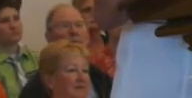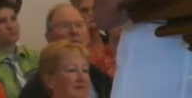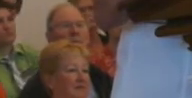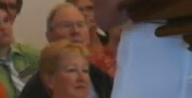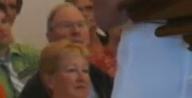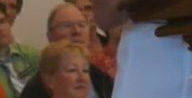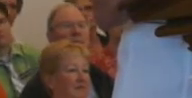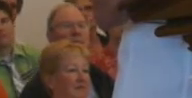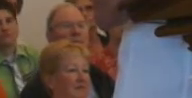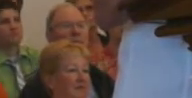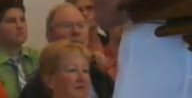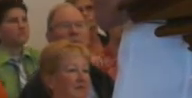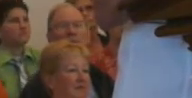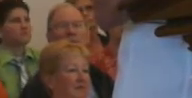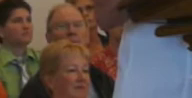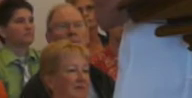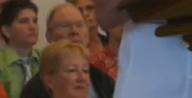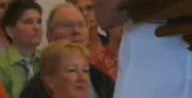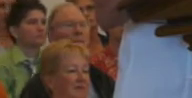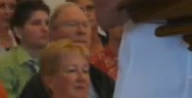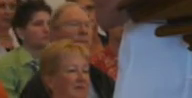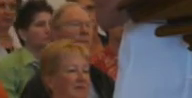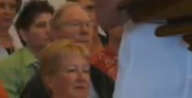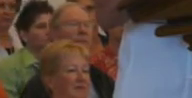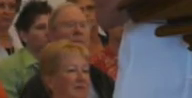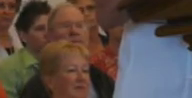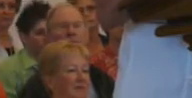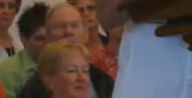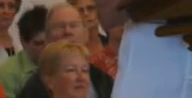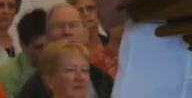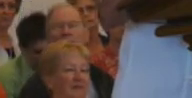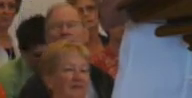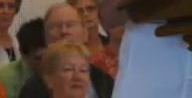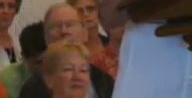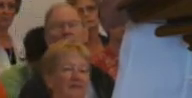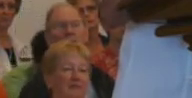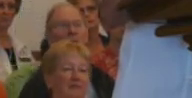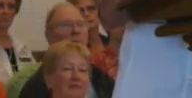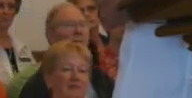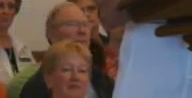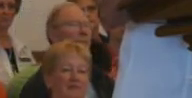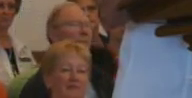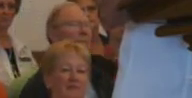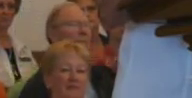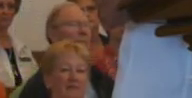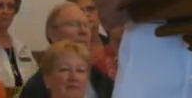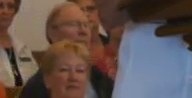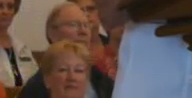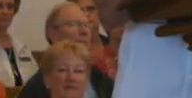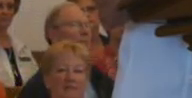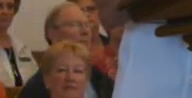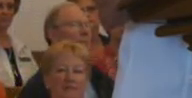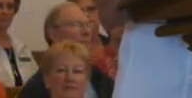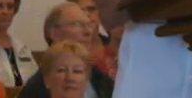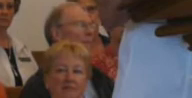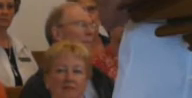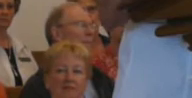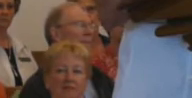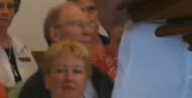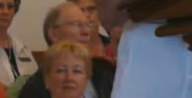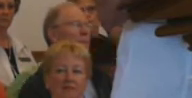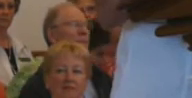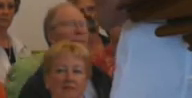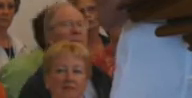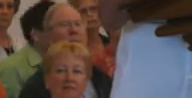this particular election. But many of you live in school districts that will also be having an election in